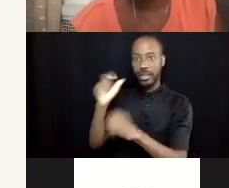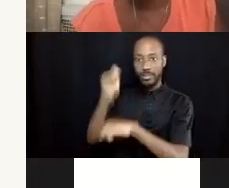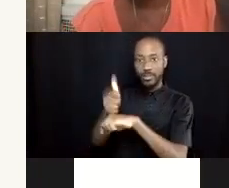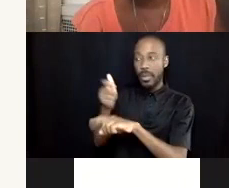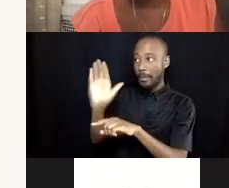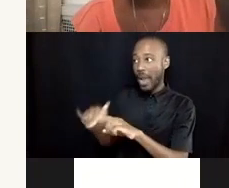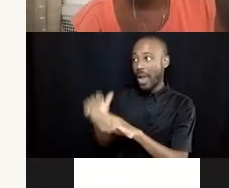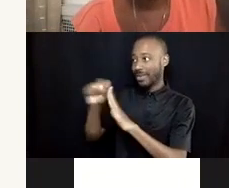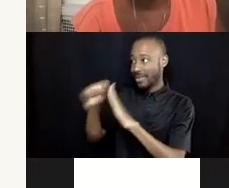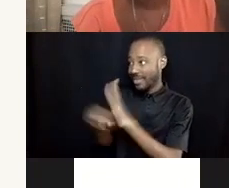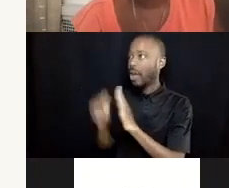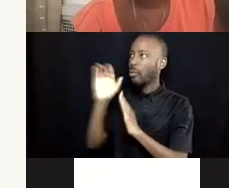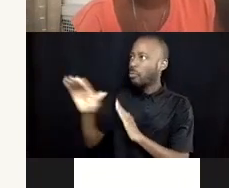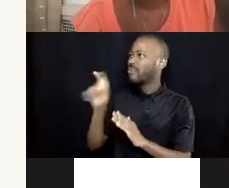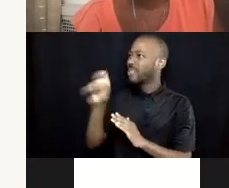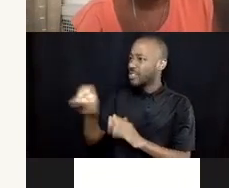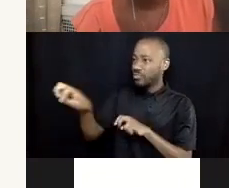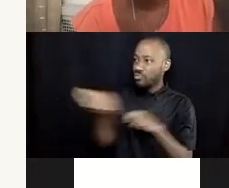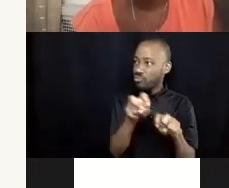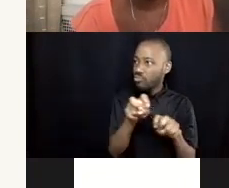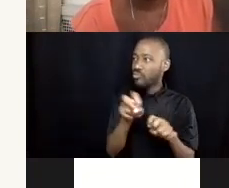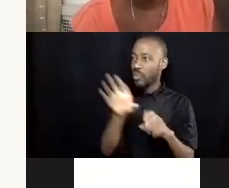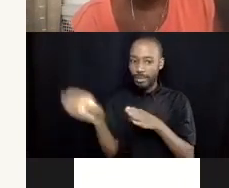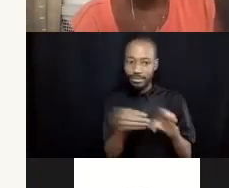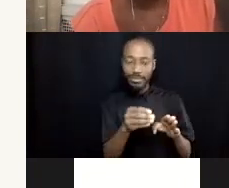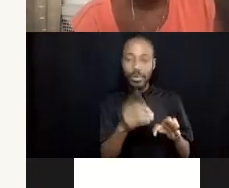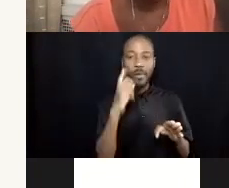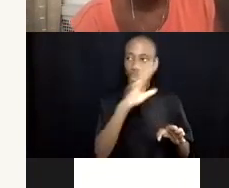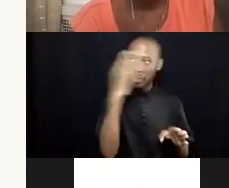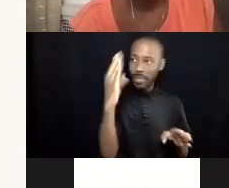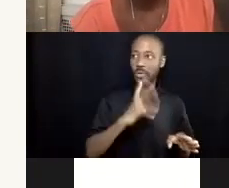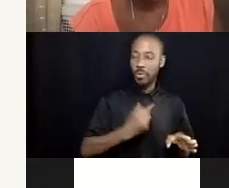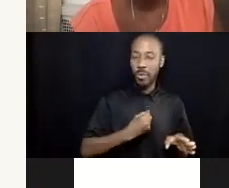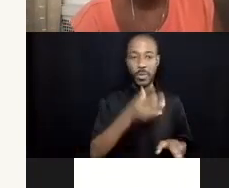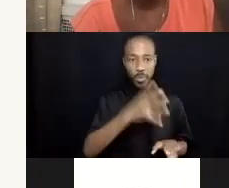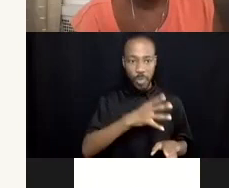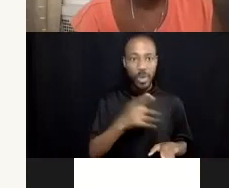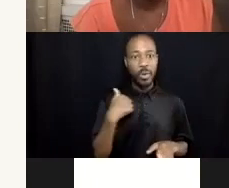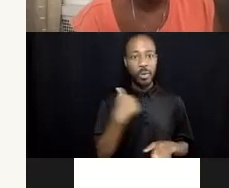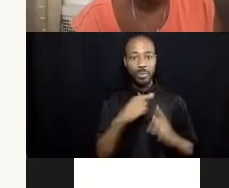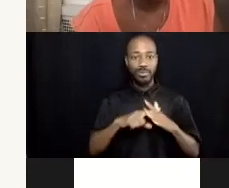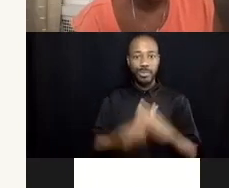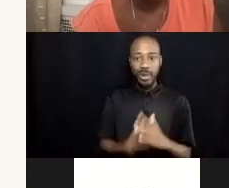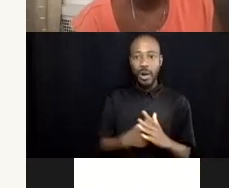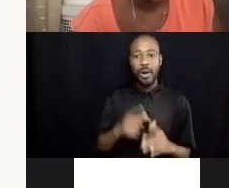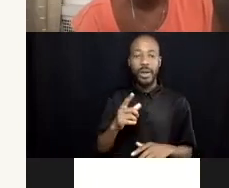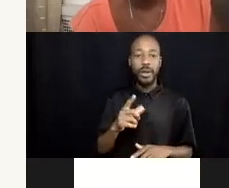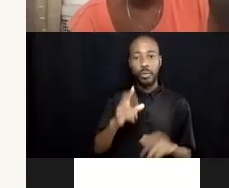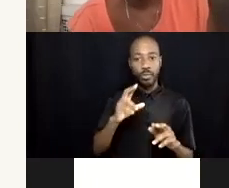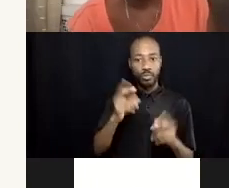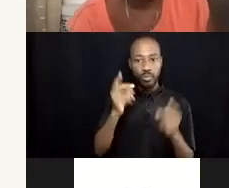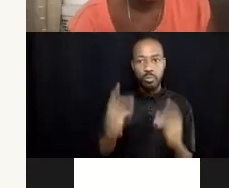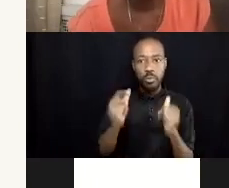trans women. And we also encouraged orgs to start rapid response funds for Black trans folks facing